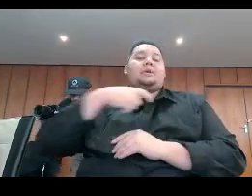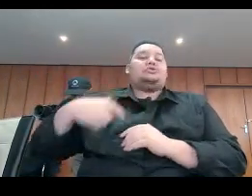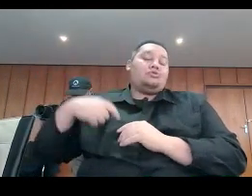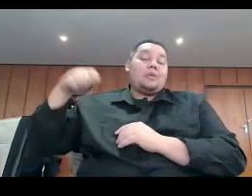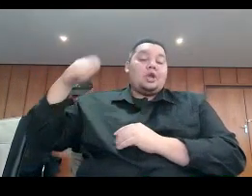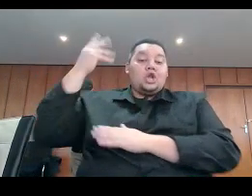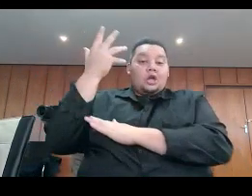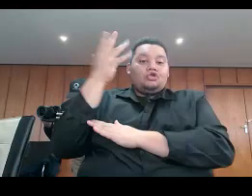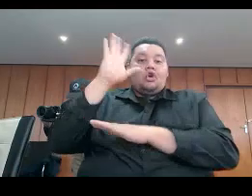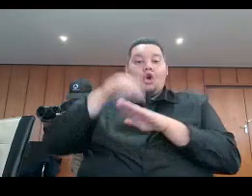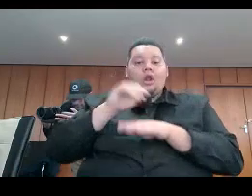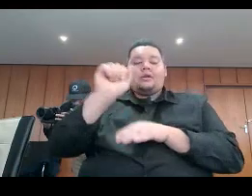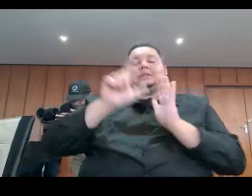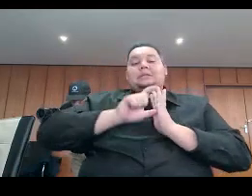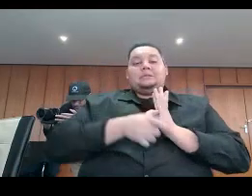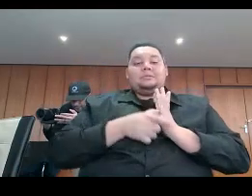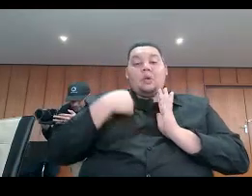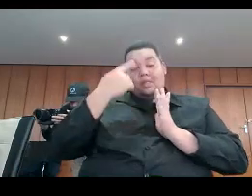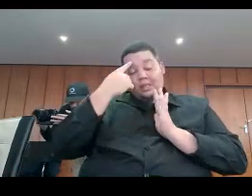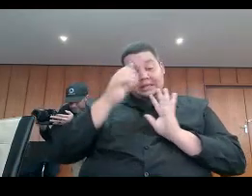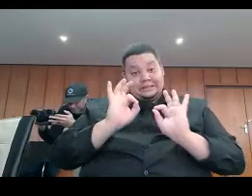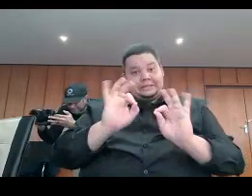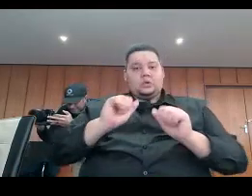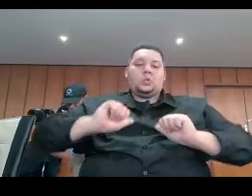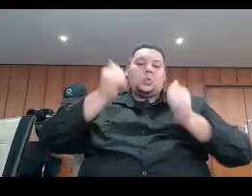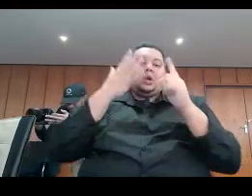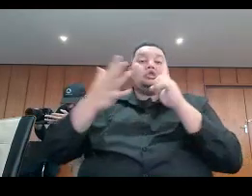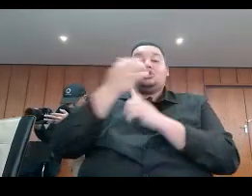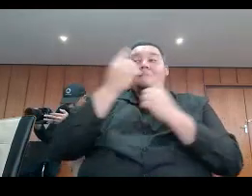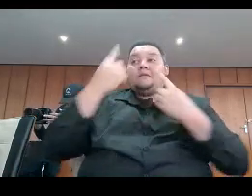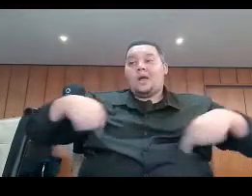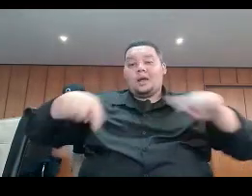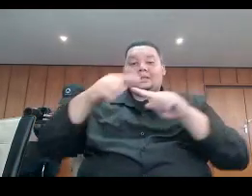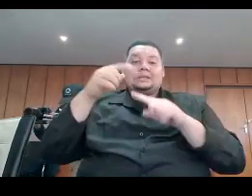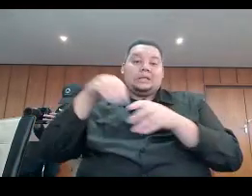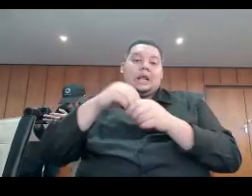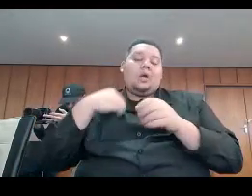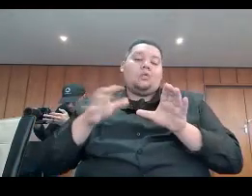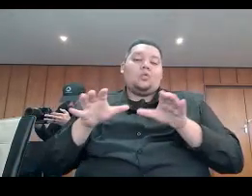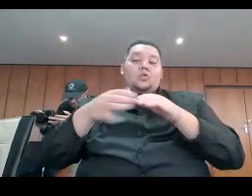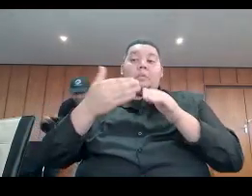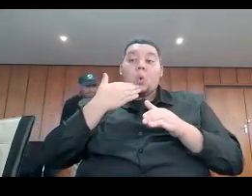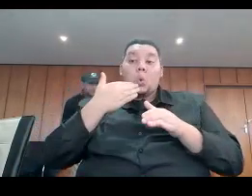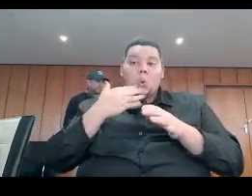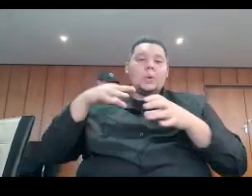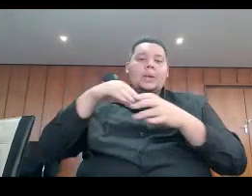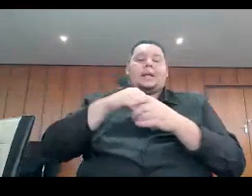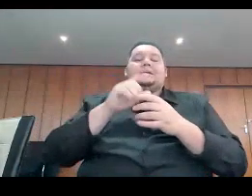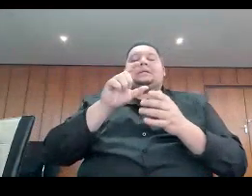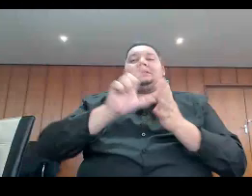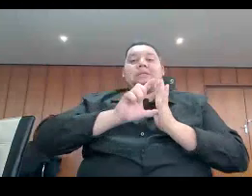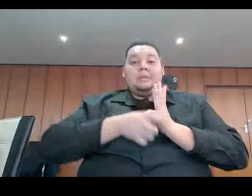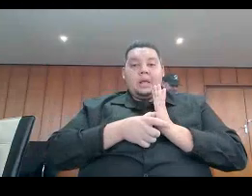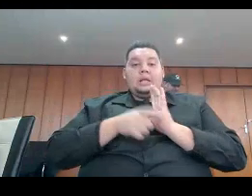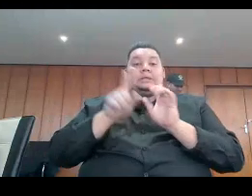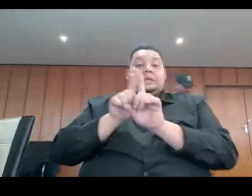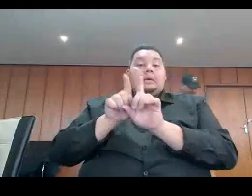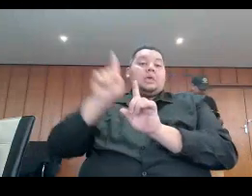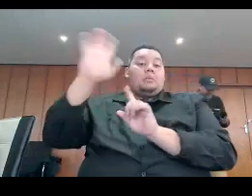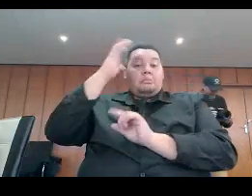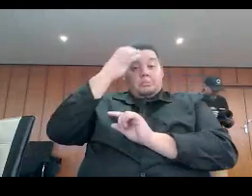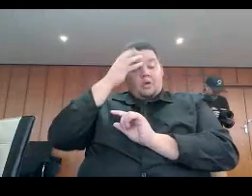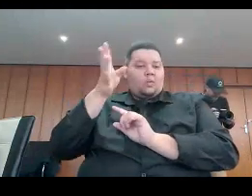which I think is really an amazing achievement for us as a group that works on disability. And Harsha is going to take us a little